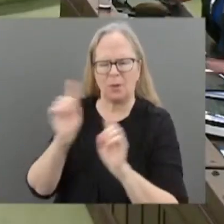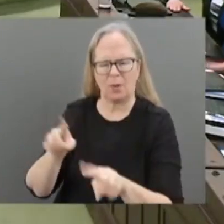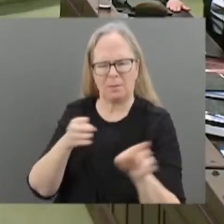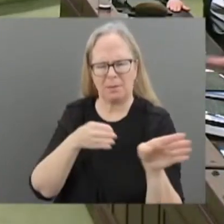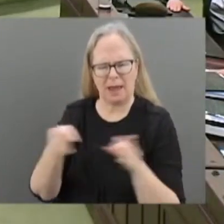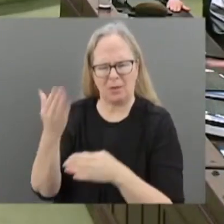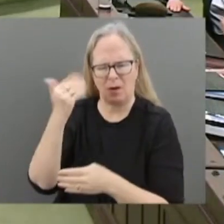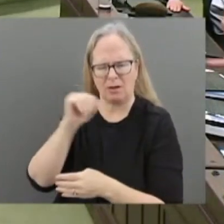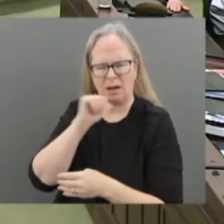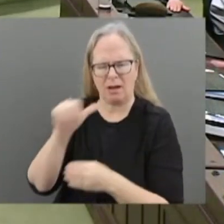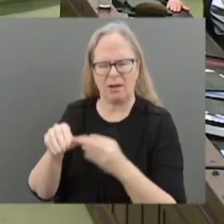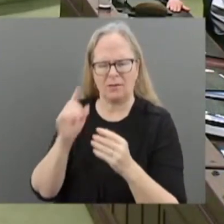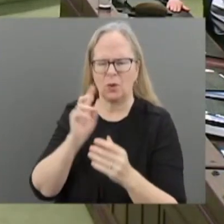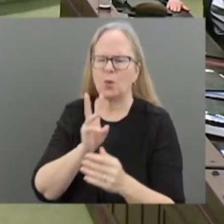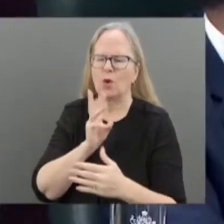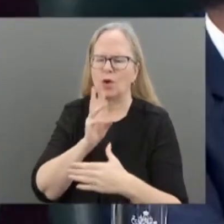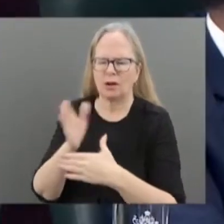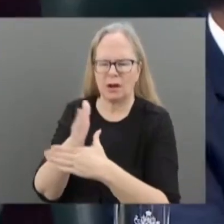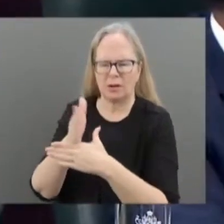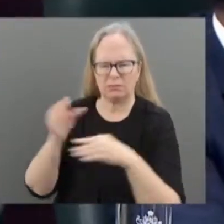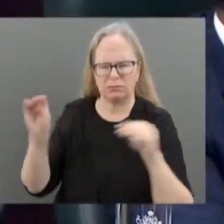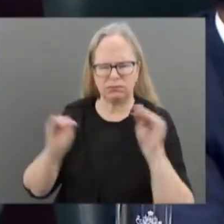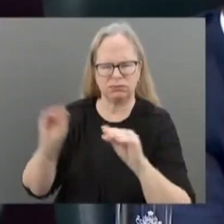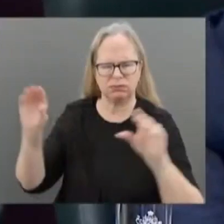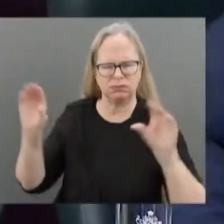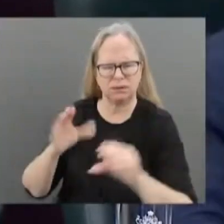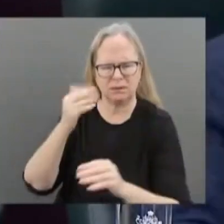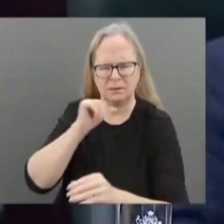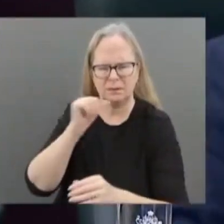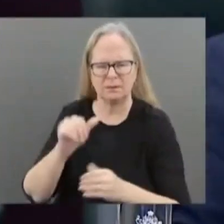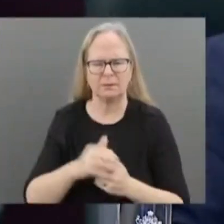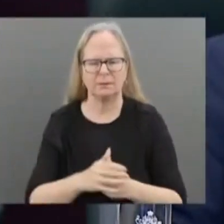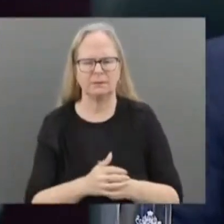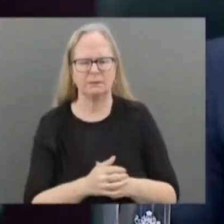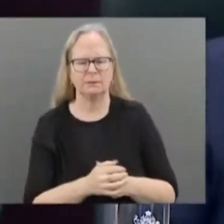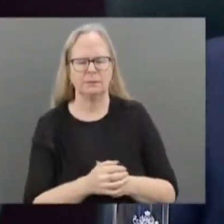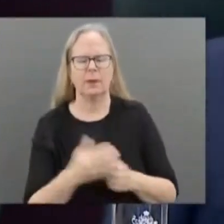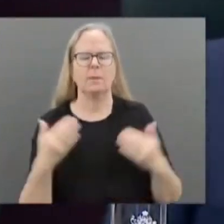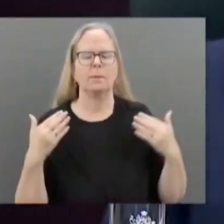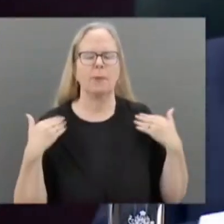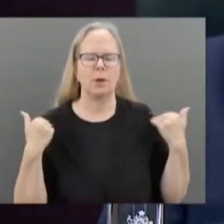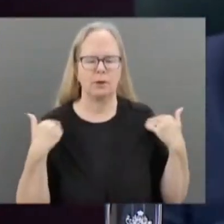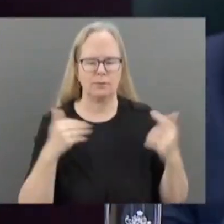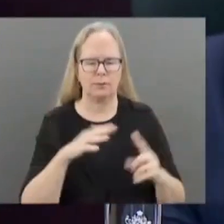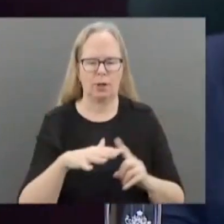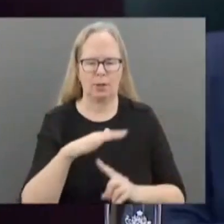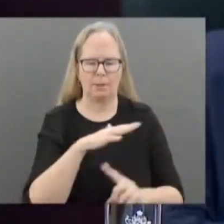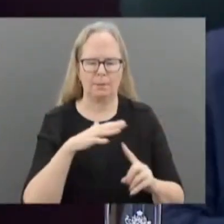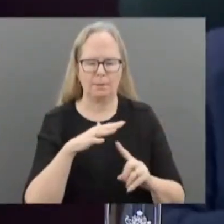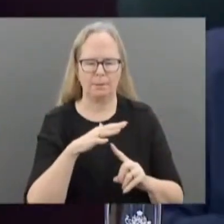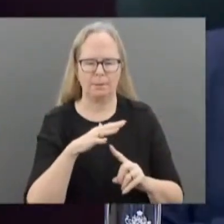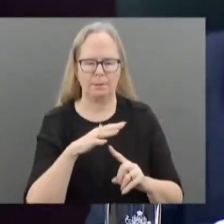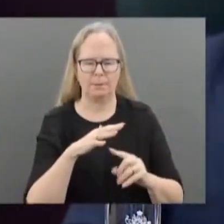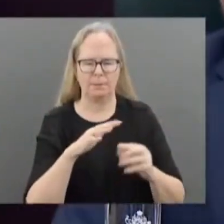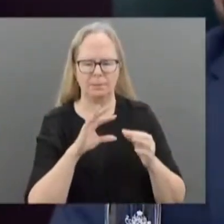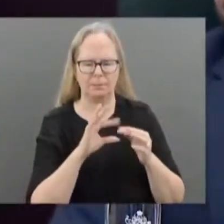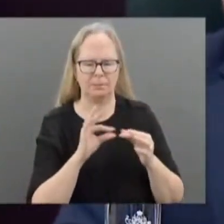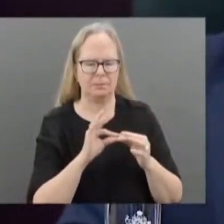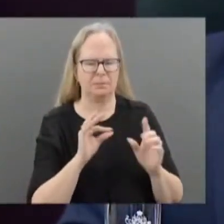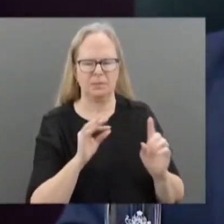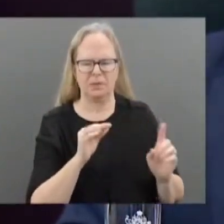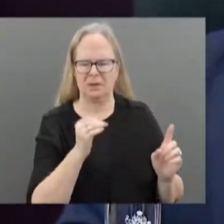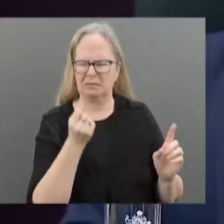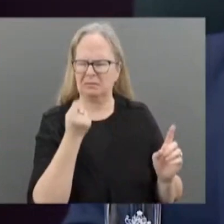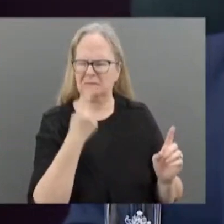Minister of Environment and Protected Areas. Mr. Speaker, I'm not quite sure what the member opposite is talking about. The signatories to the water